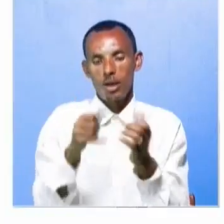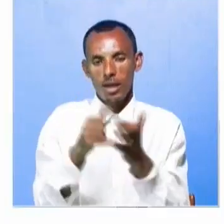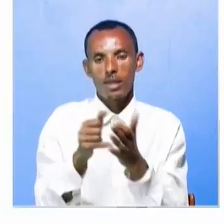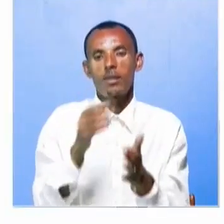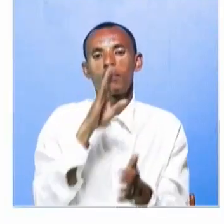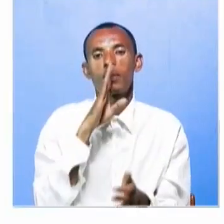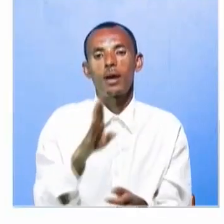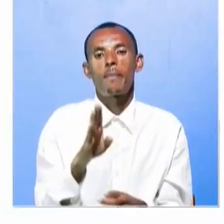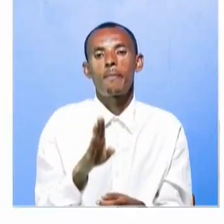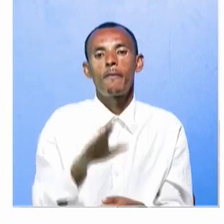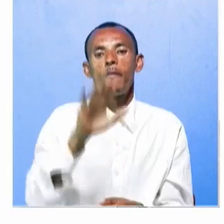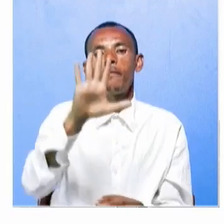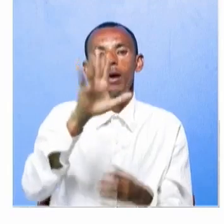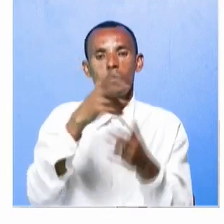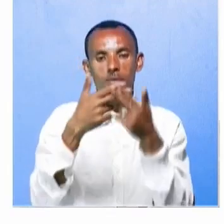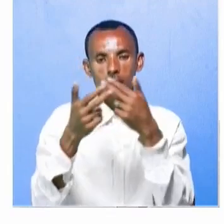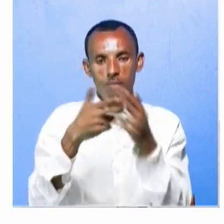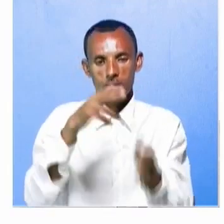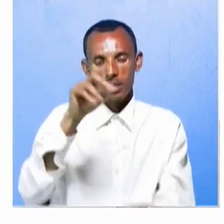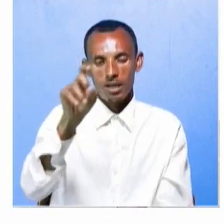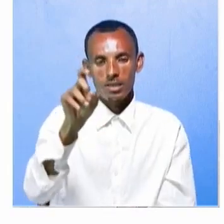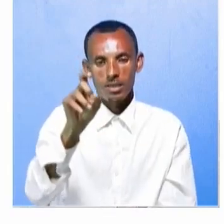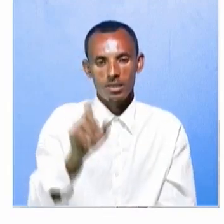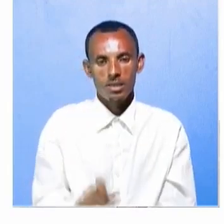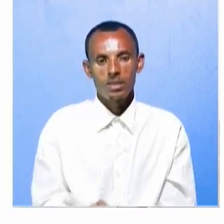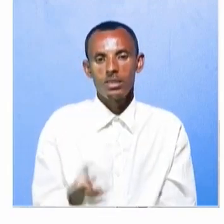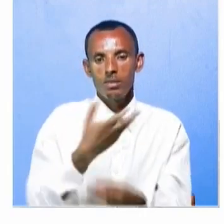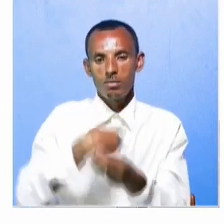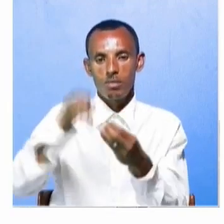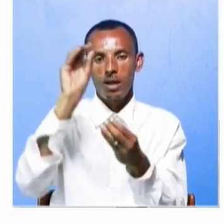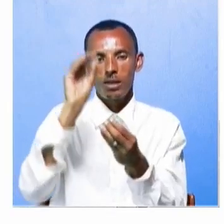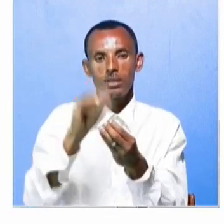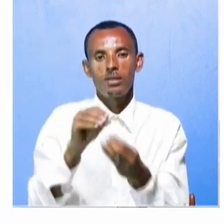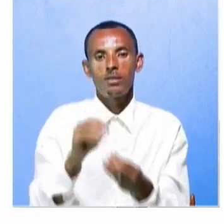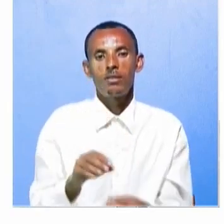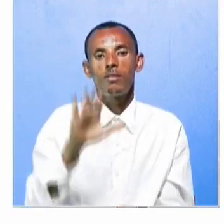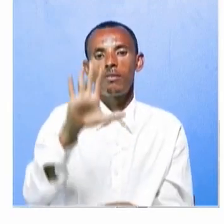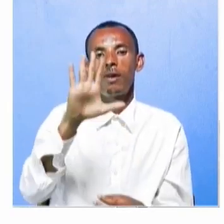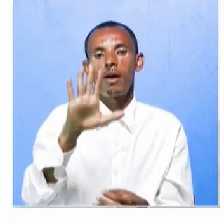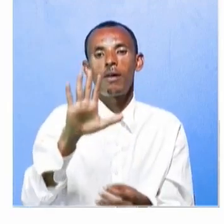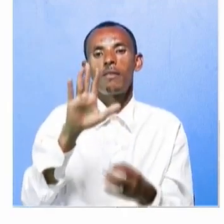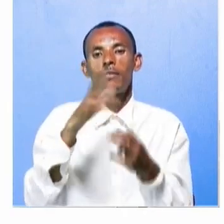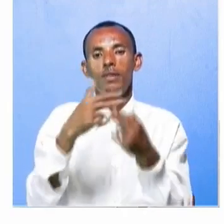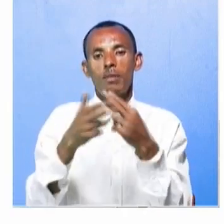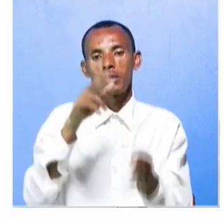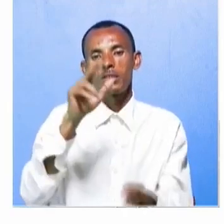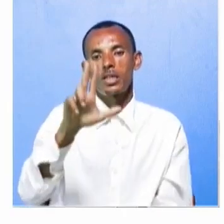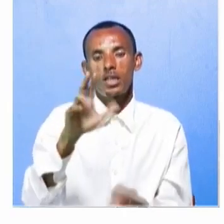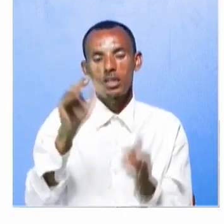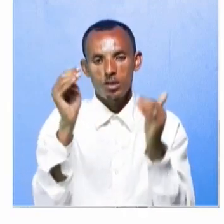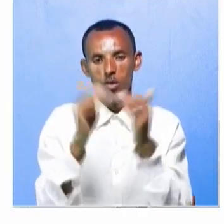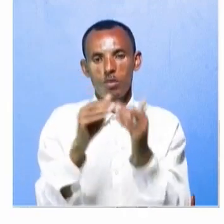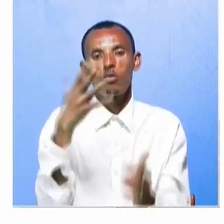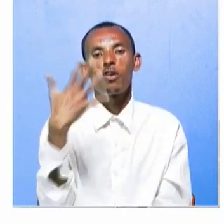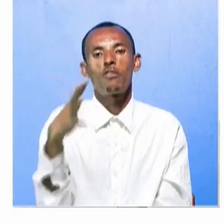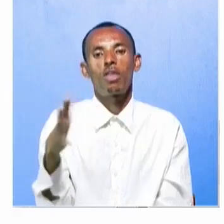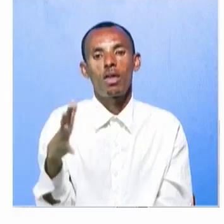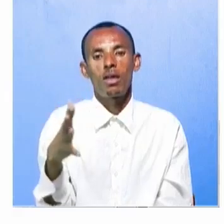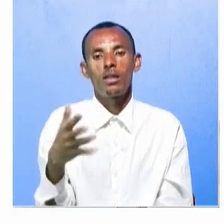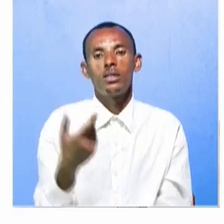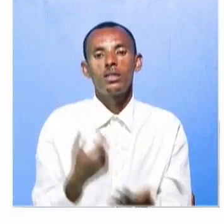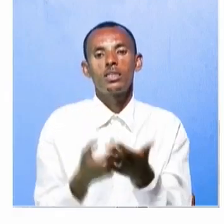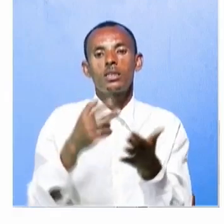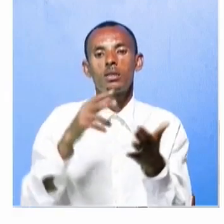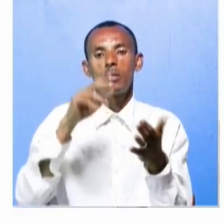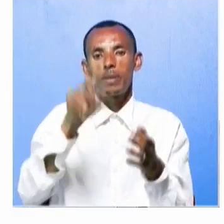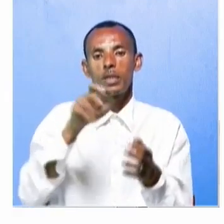becomes 5 times x plus 5 times 3 is 15. This must be the